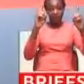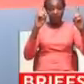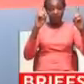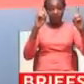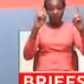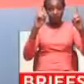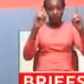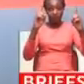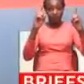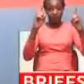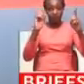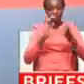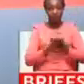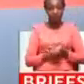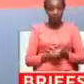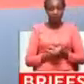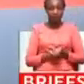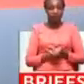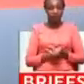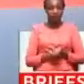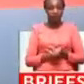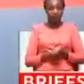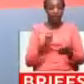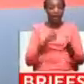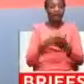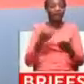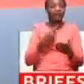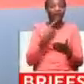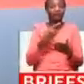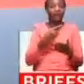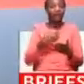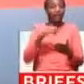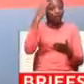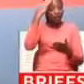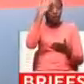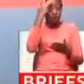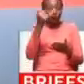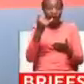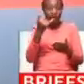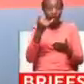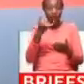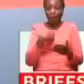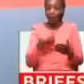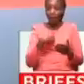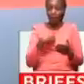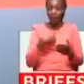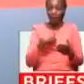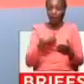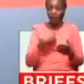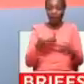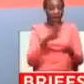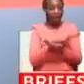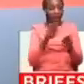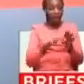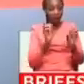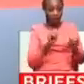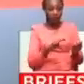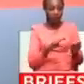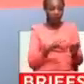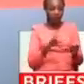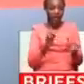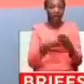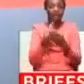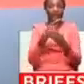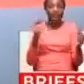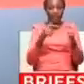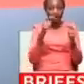You know, I know why things are going crazy for you right now. You need to talk to somebody because what they've done is your enemies